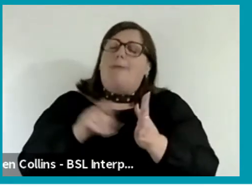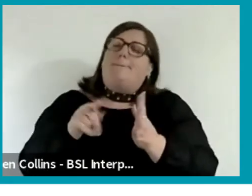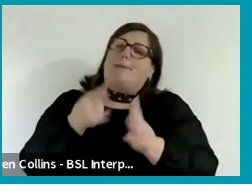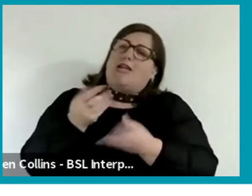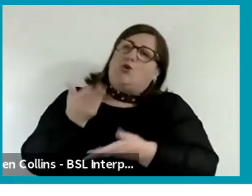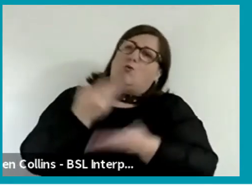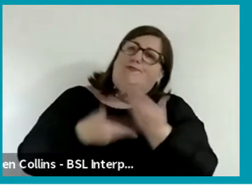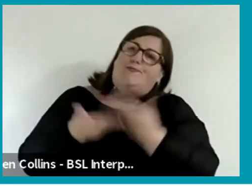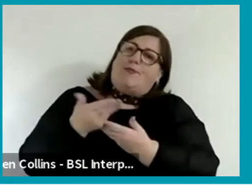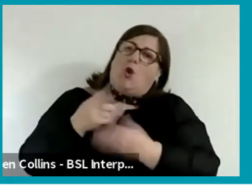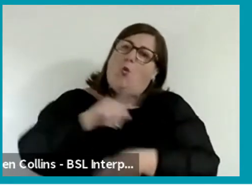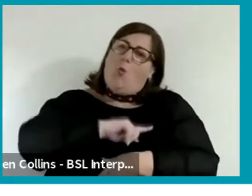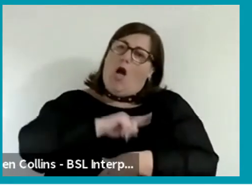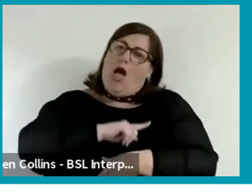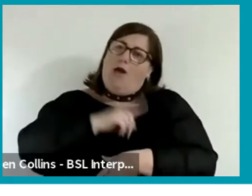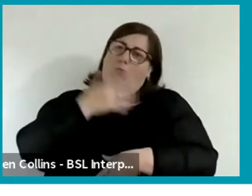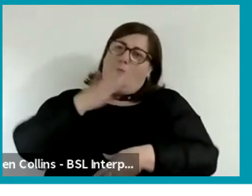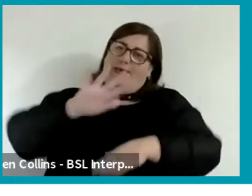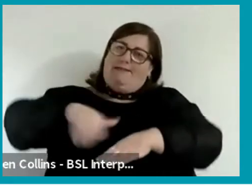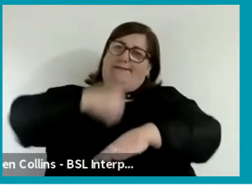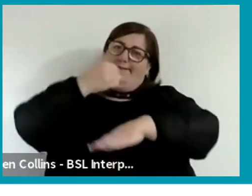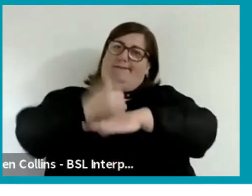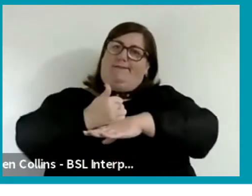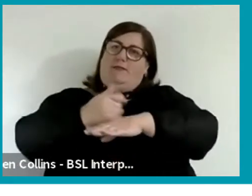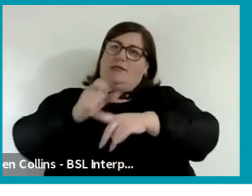started the disability community at OSTC?